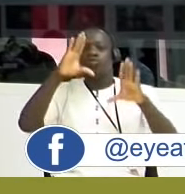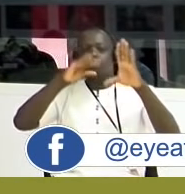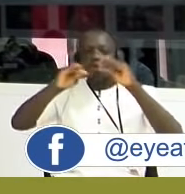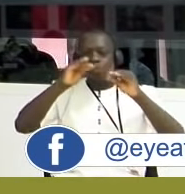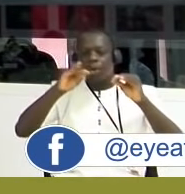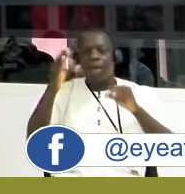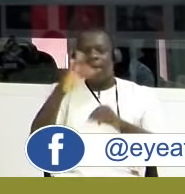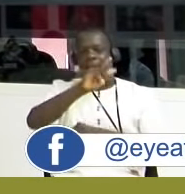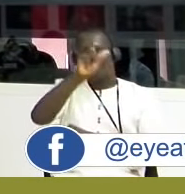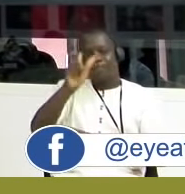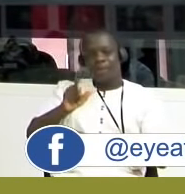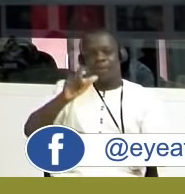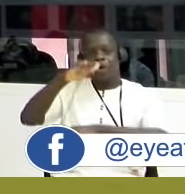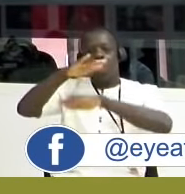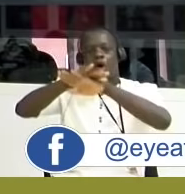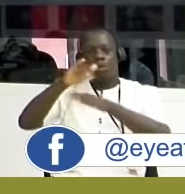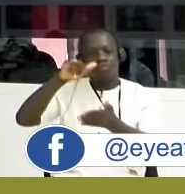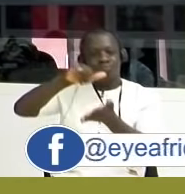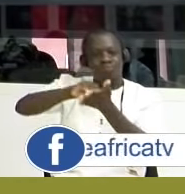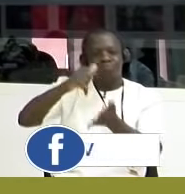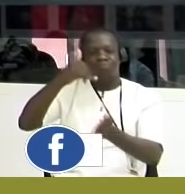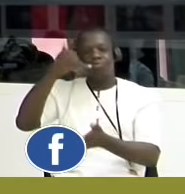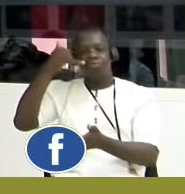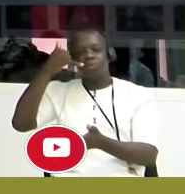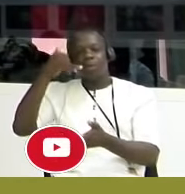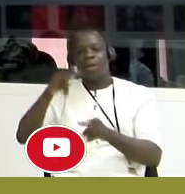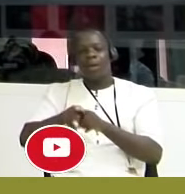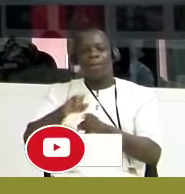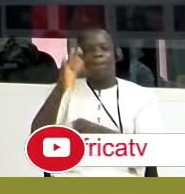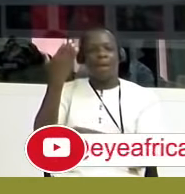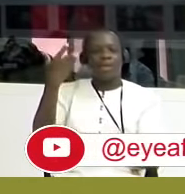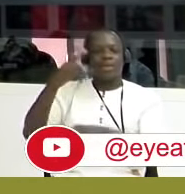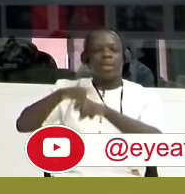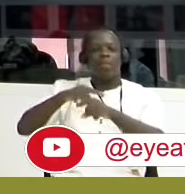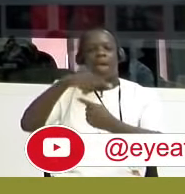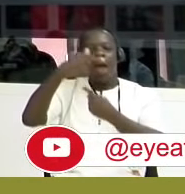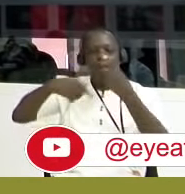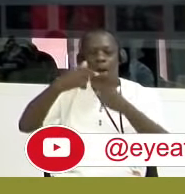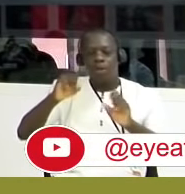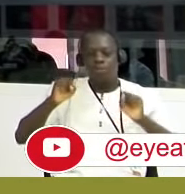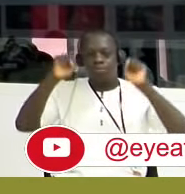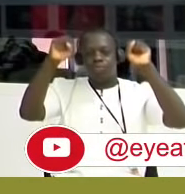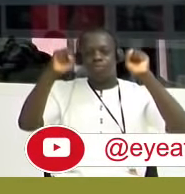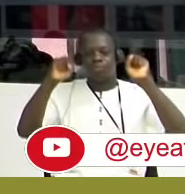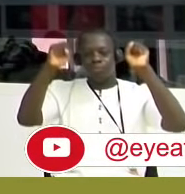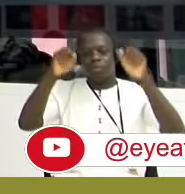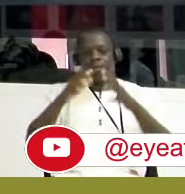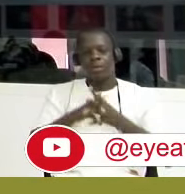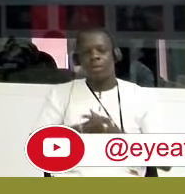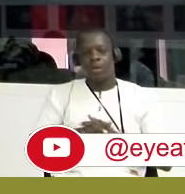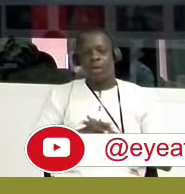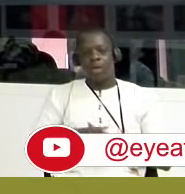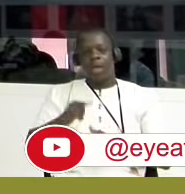about the demonstrations? I was not even having my telephone that day.